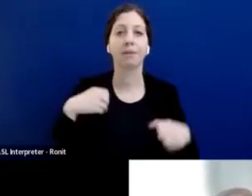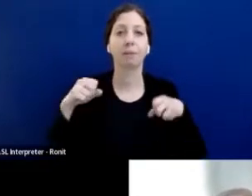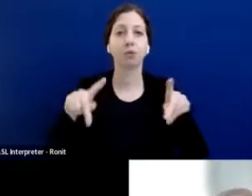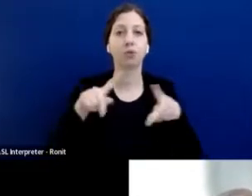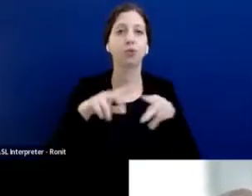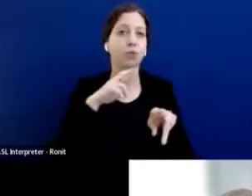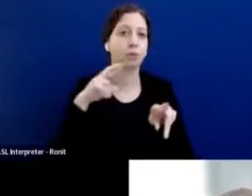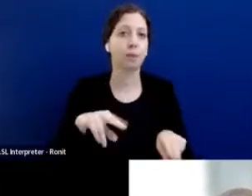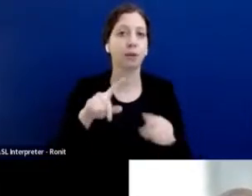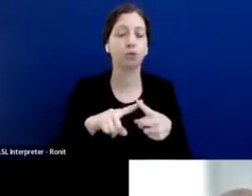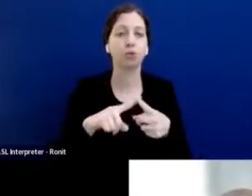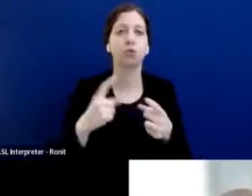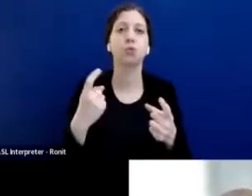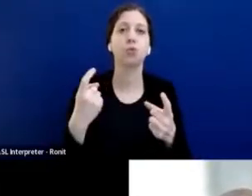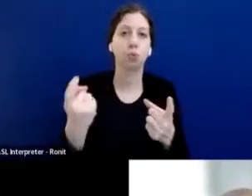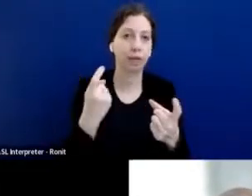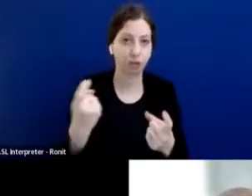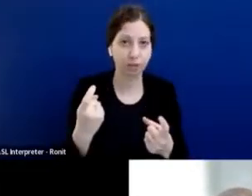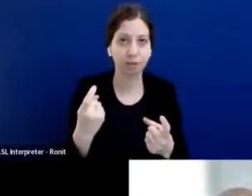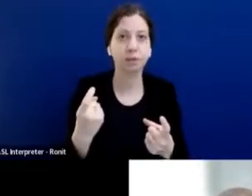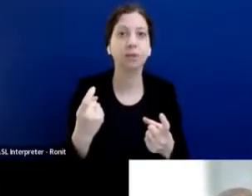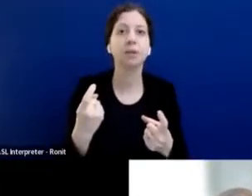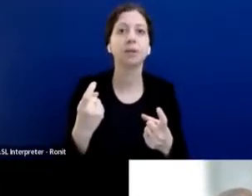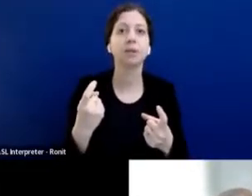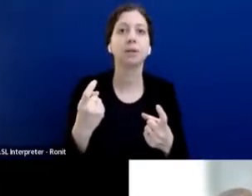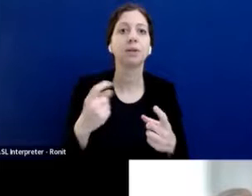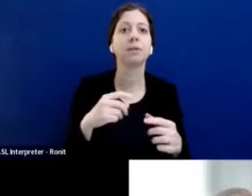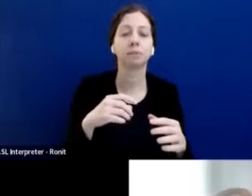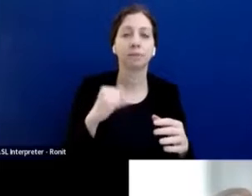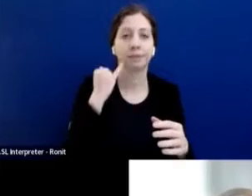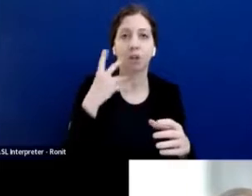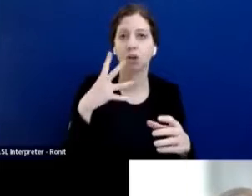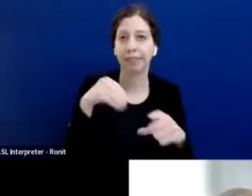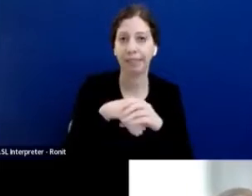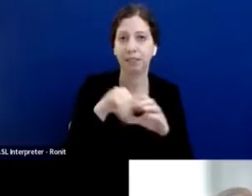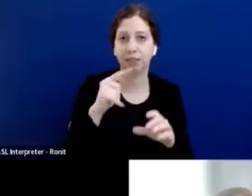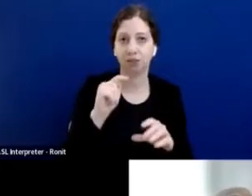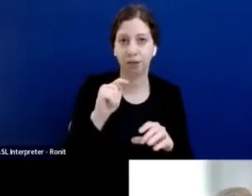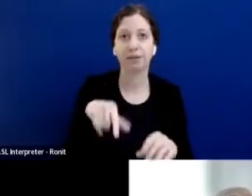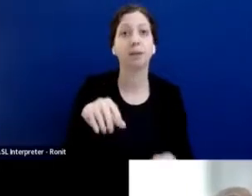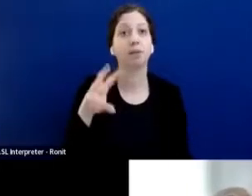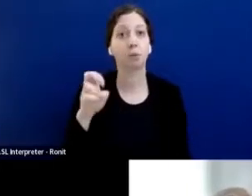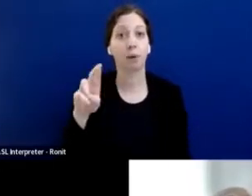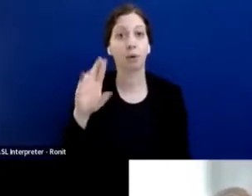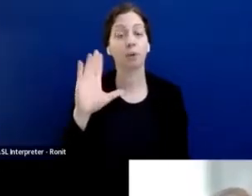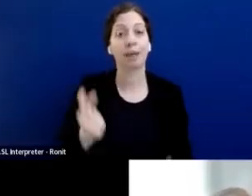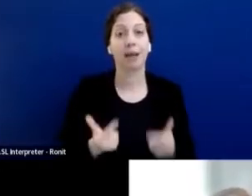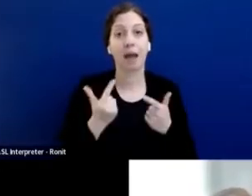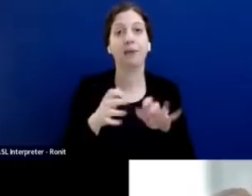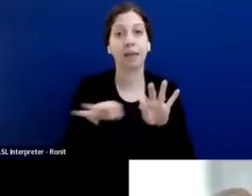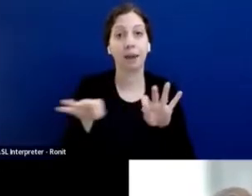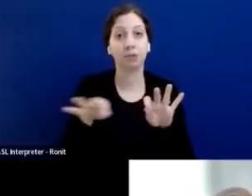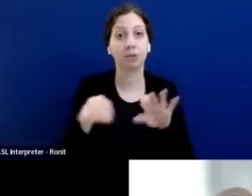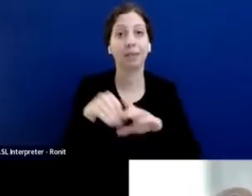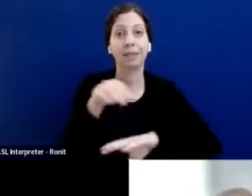respond to questions that have been entered into the chat. This webinar will be live captioned in